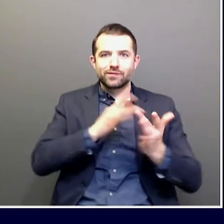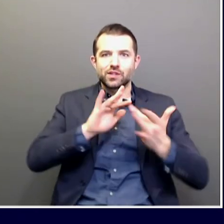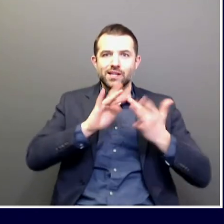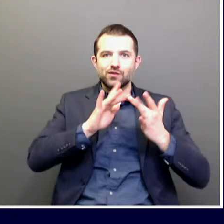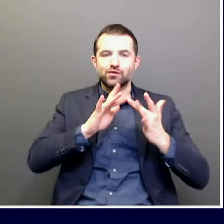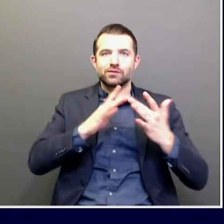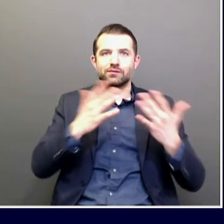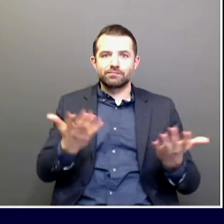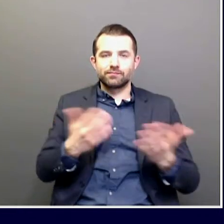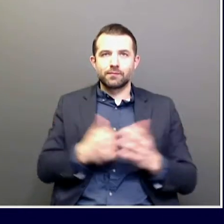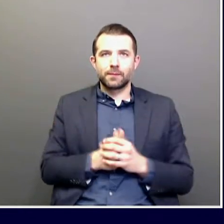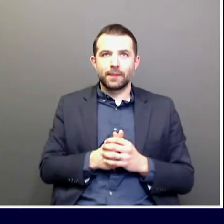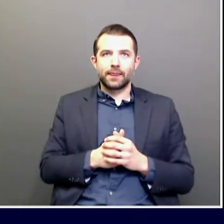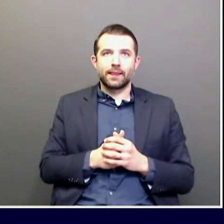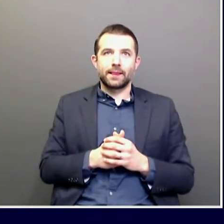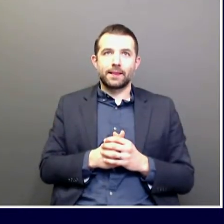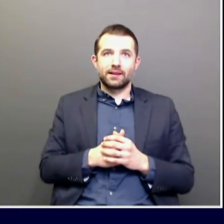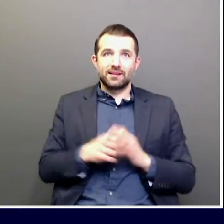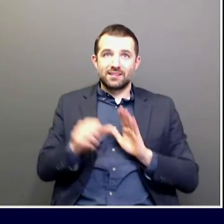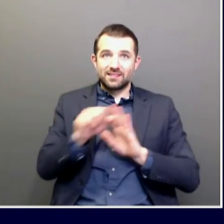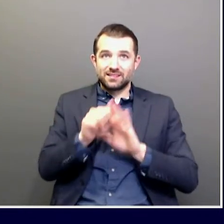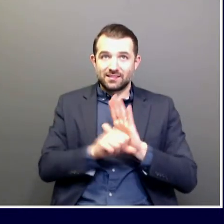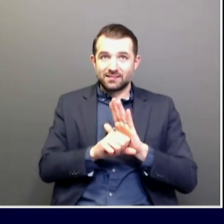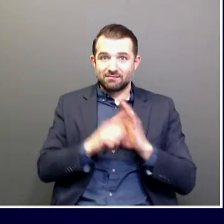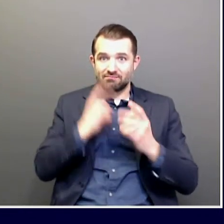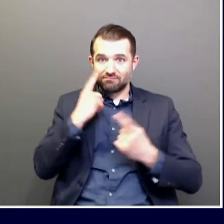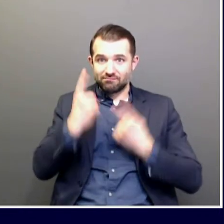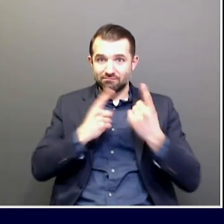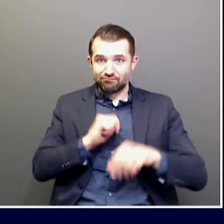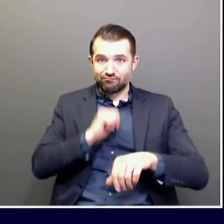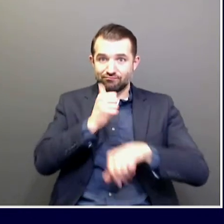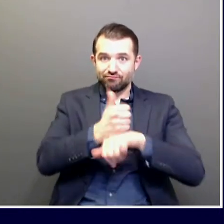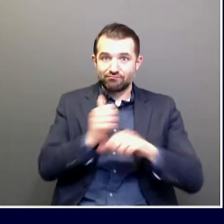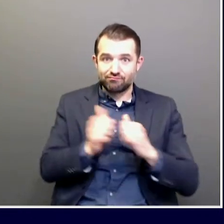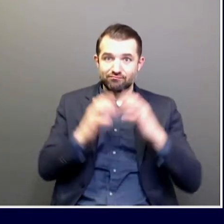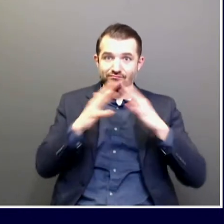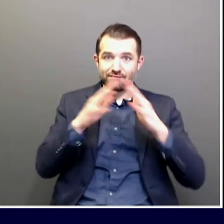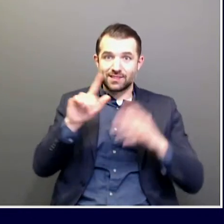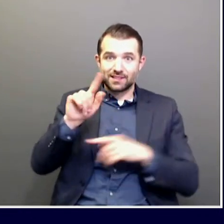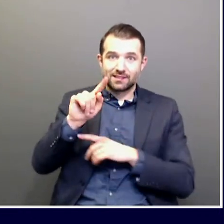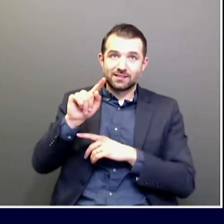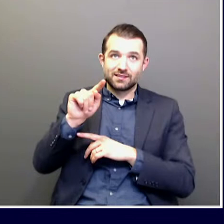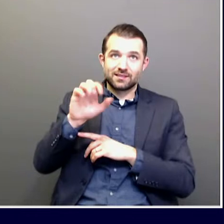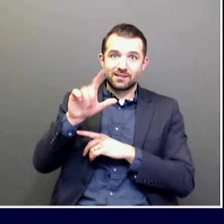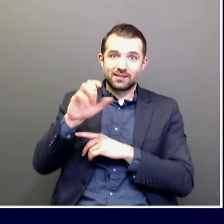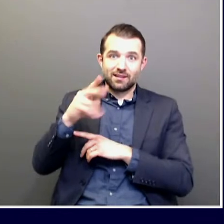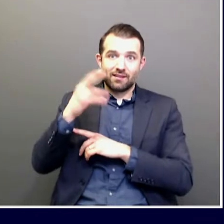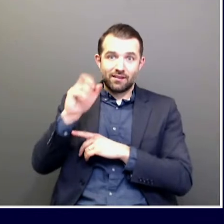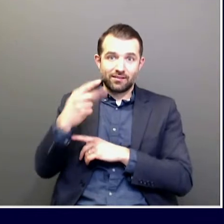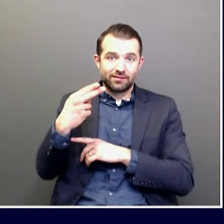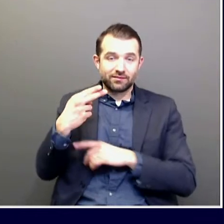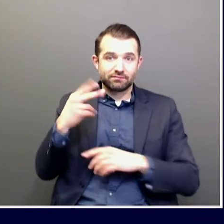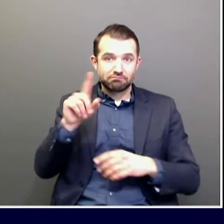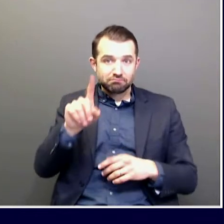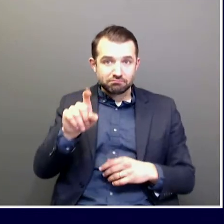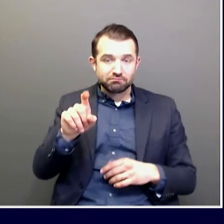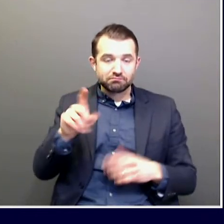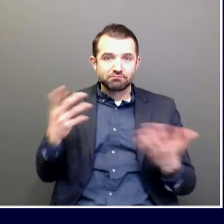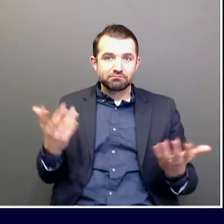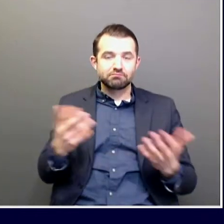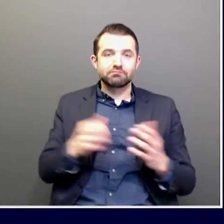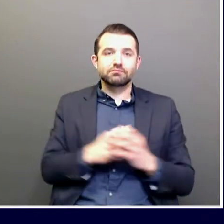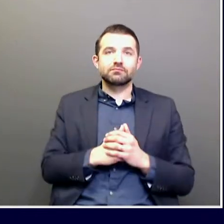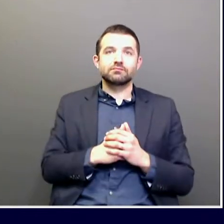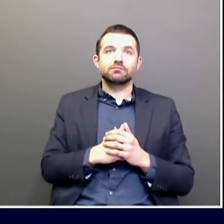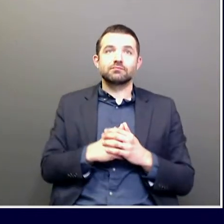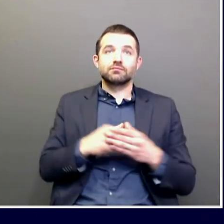in-person mental and behavioral health and physical health care, we really aggressively in the state of Maine changed our policies to